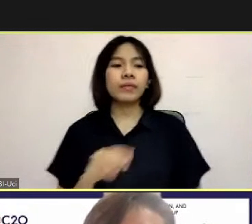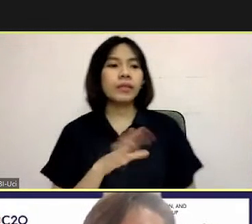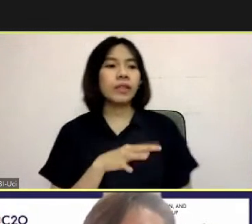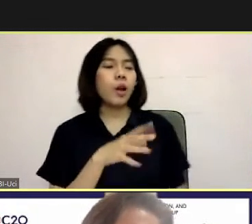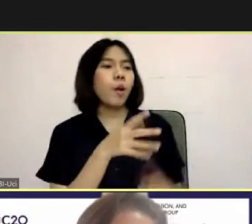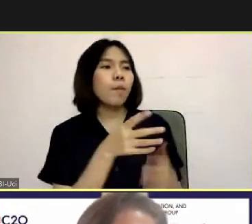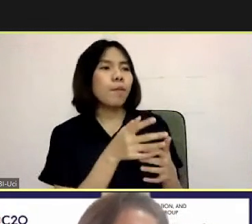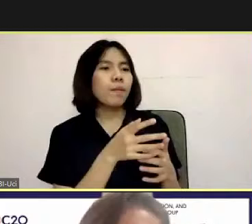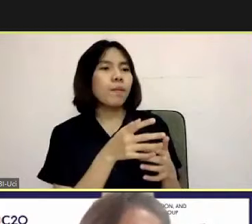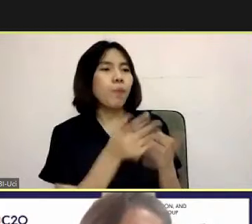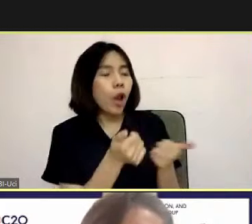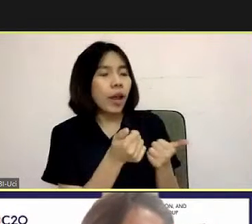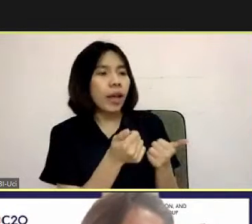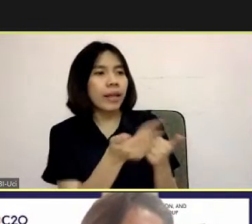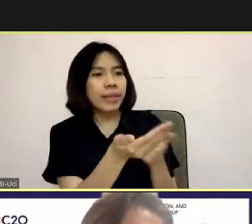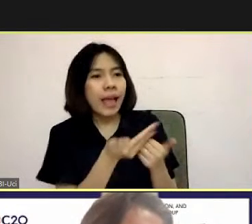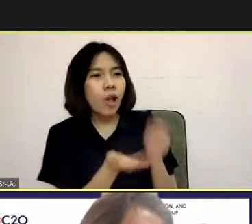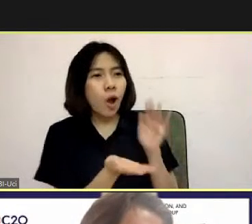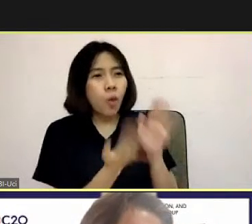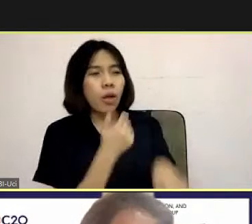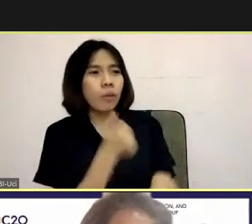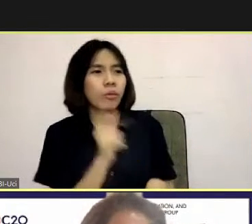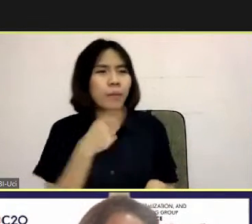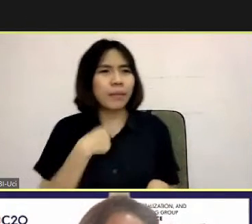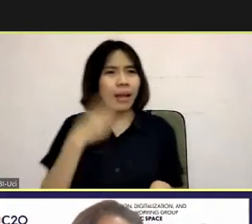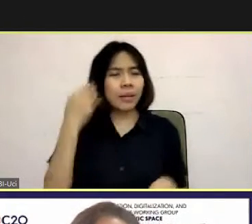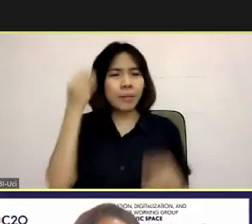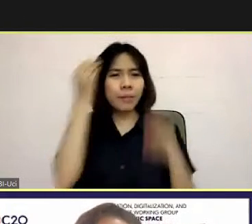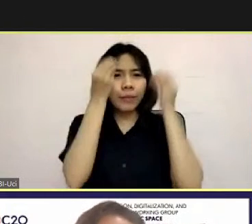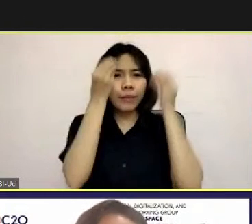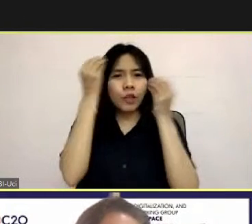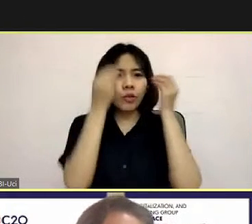Okay. Can we please?